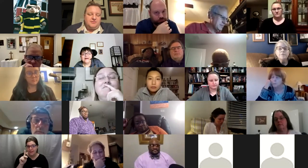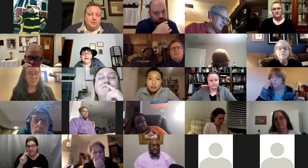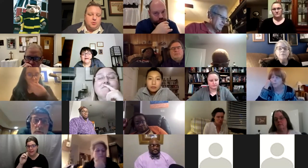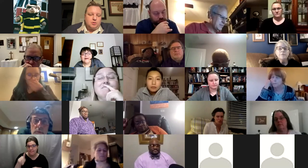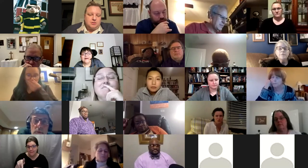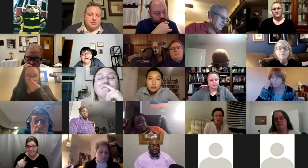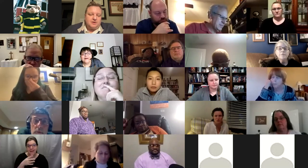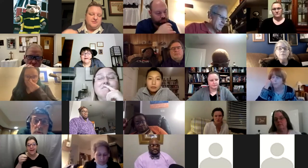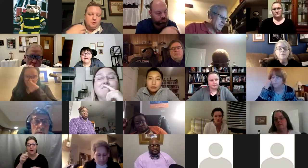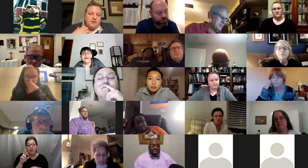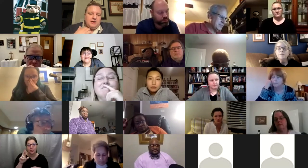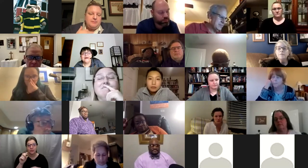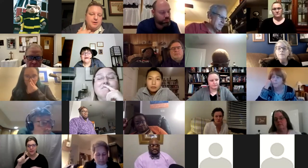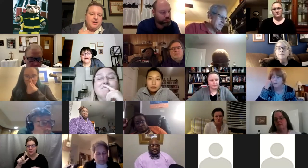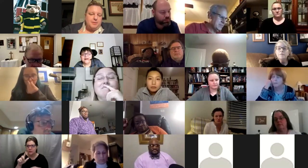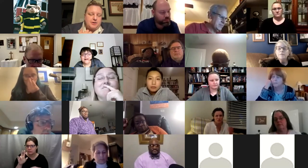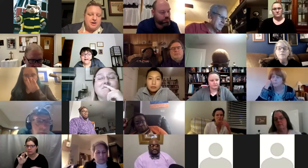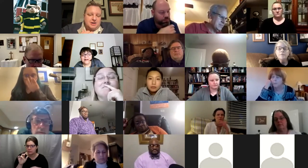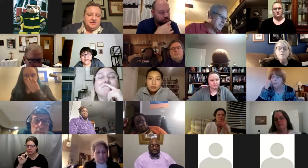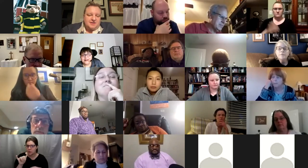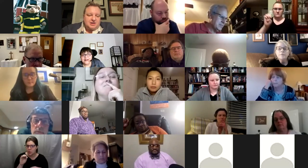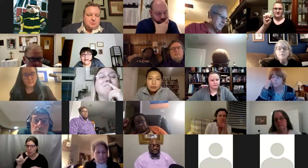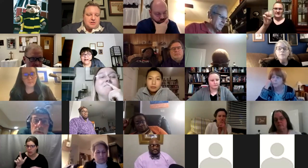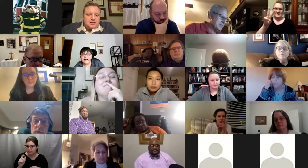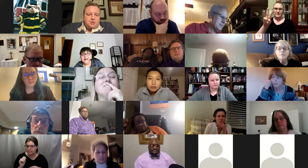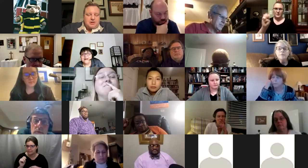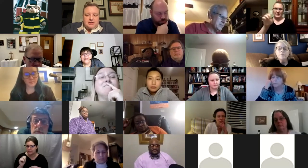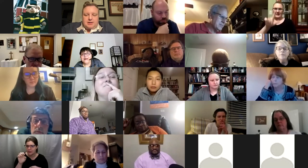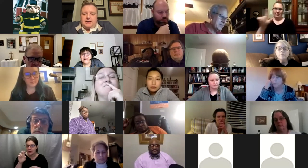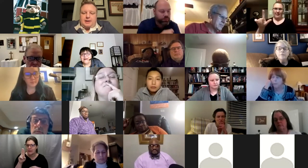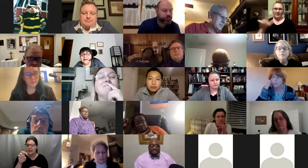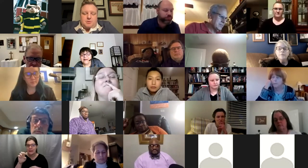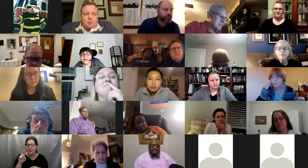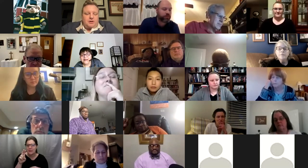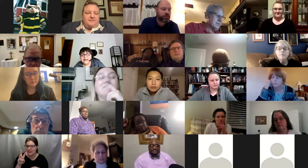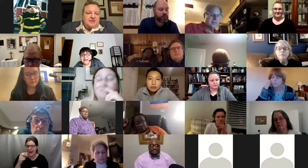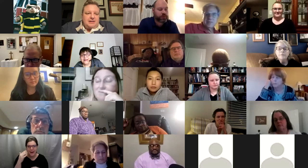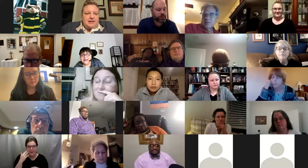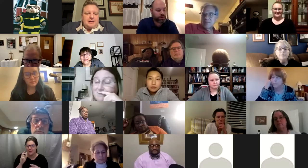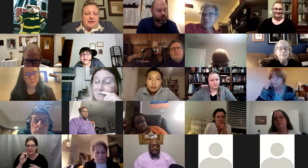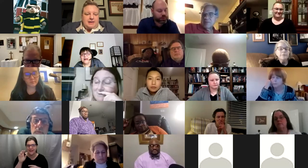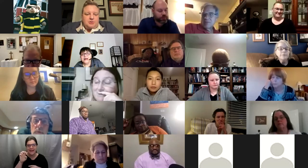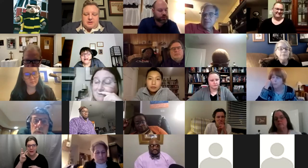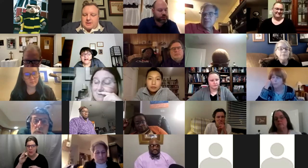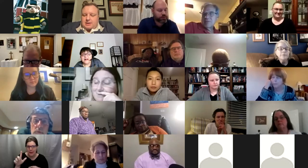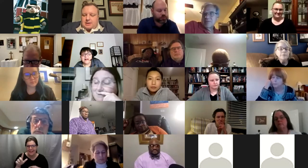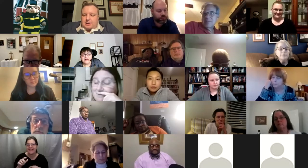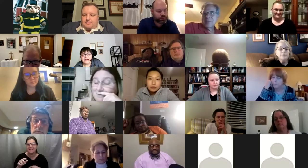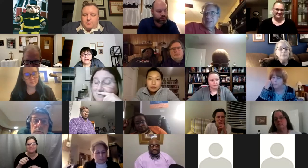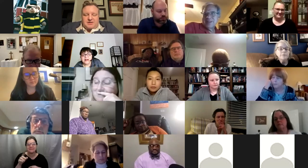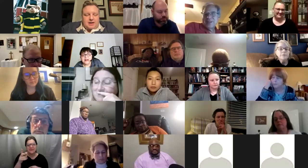and Russell Ewell. Russell will be moderating a discussion with Kendrick. You will have seen that